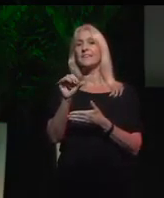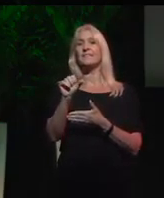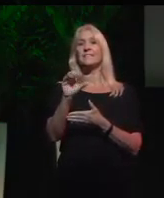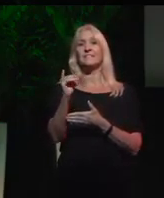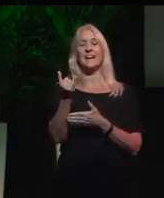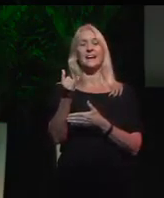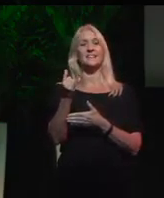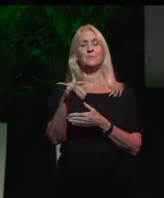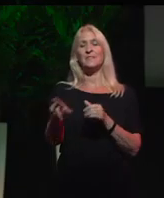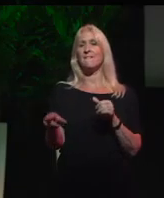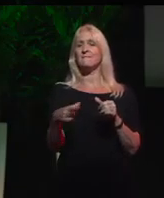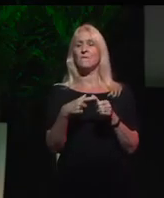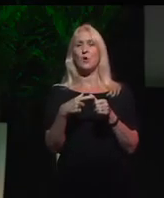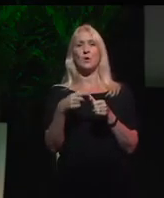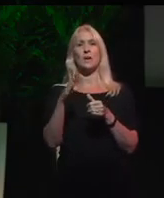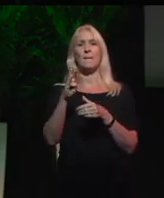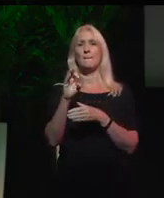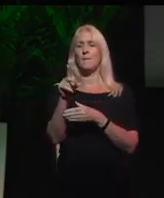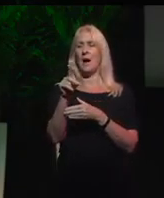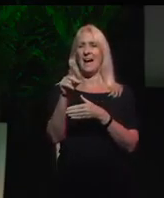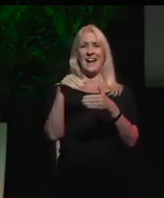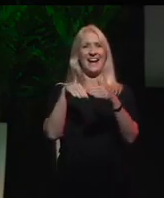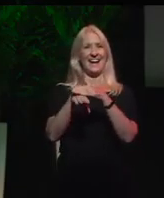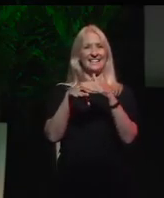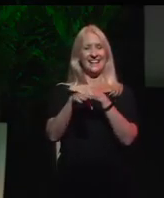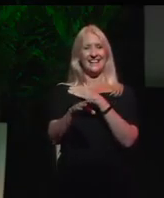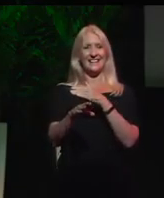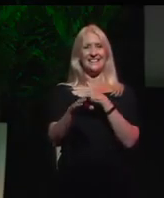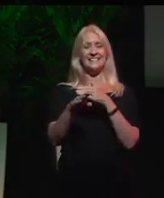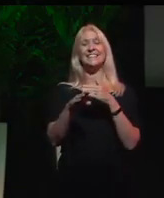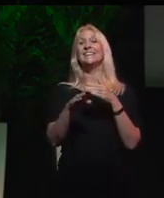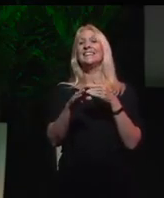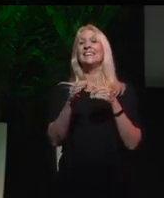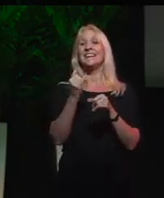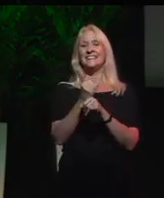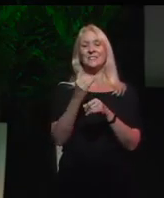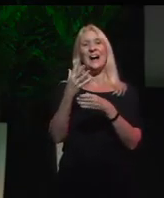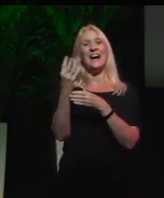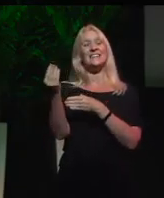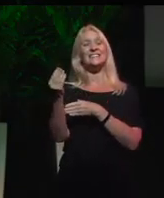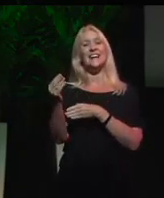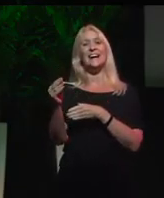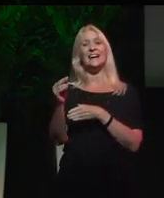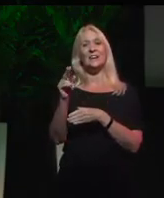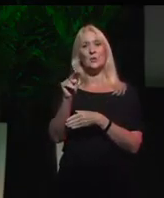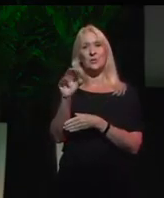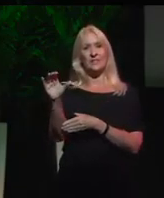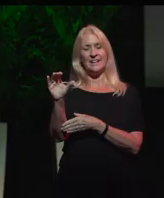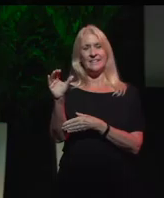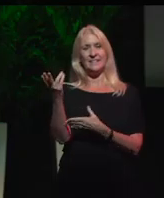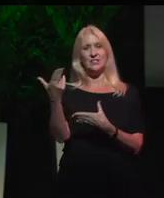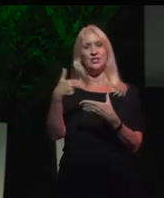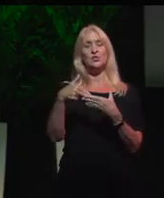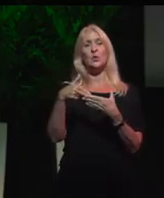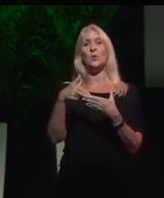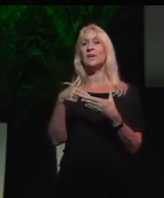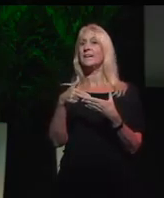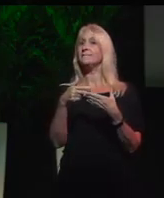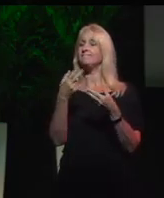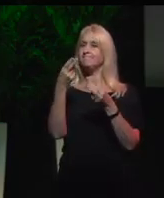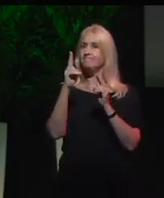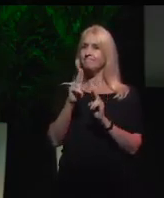first broad access institution outside North Carolina to join the Distinguished University of North